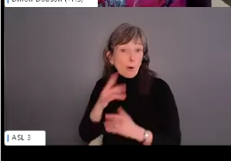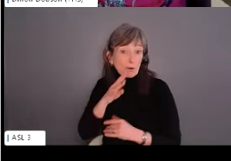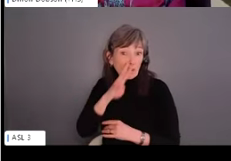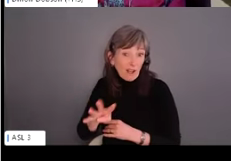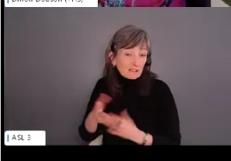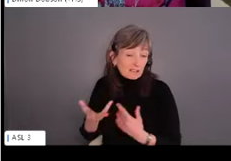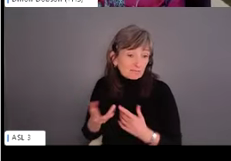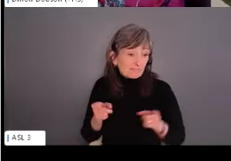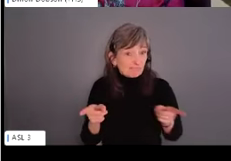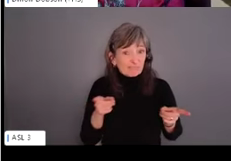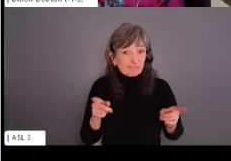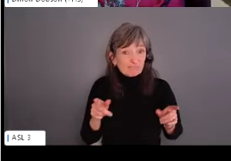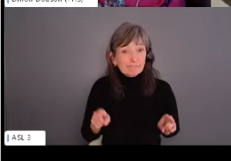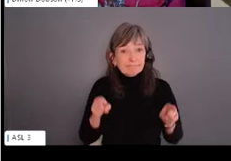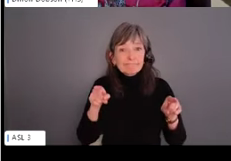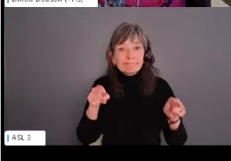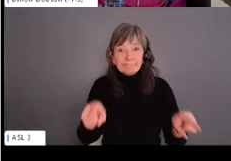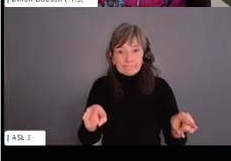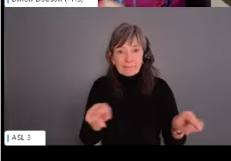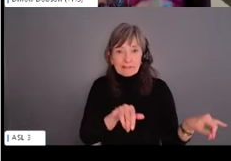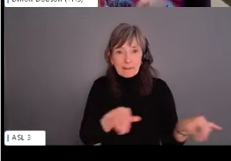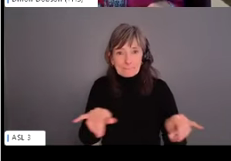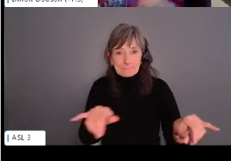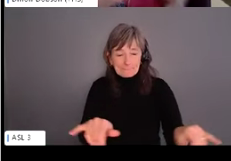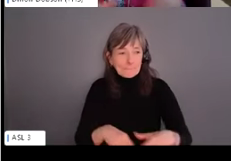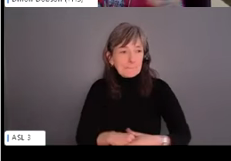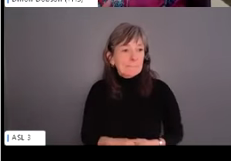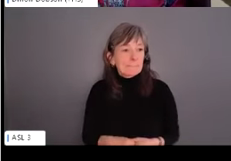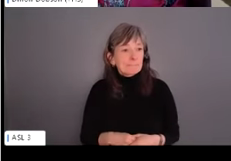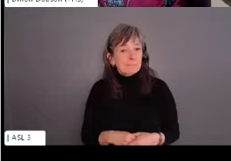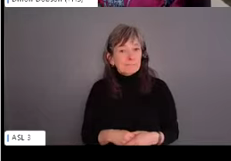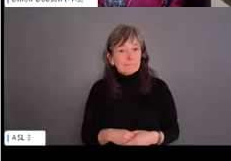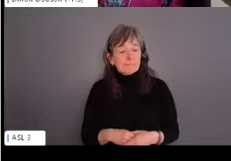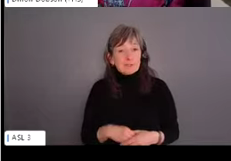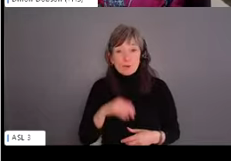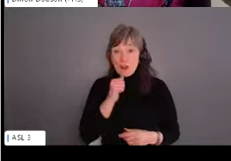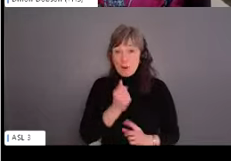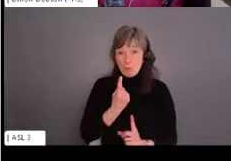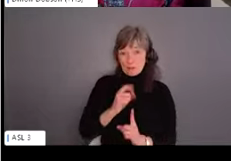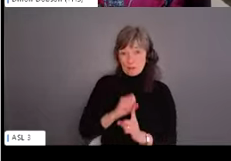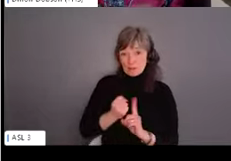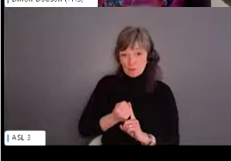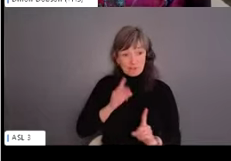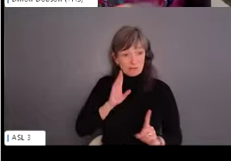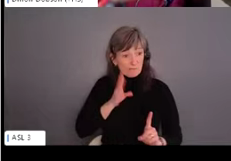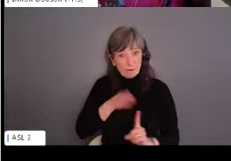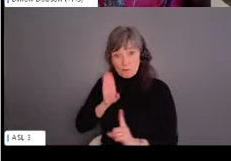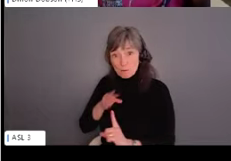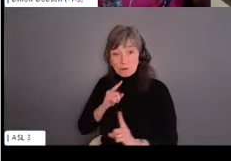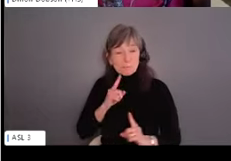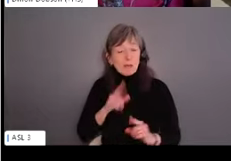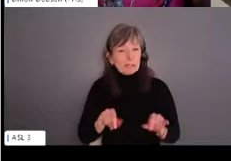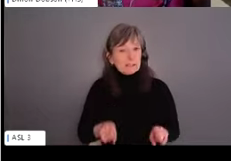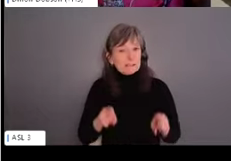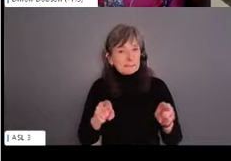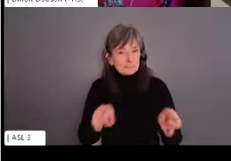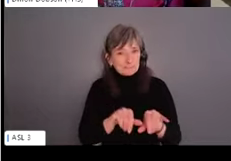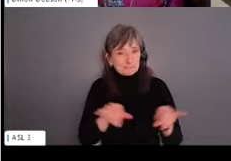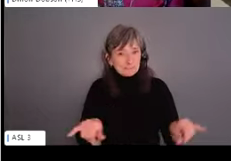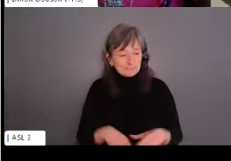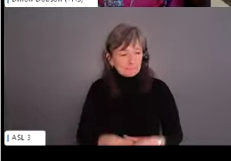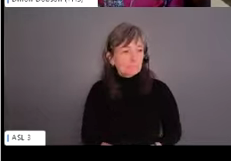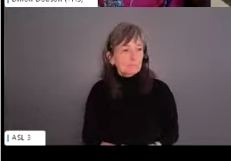for noticing patterns of risk rather than focusing on single issues that might arise. We're going to talk about